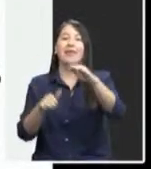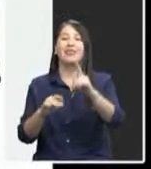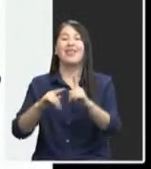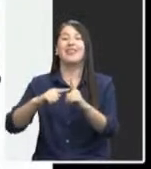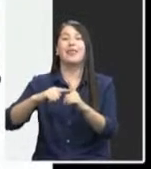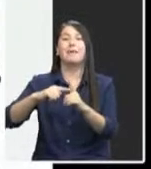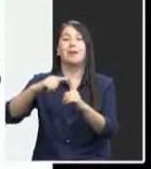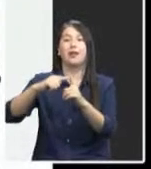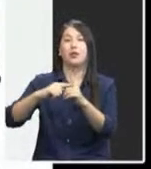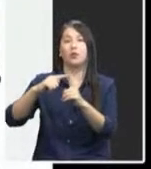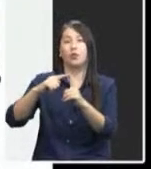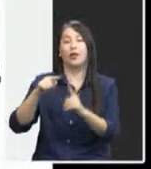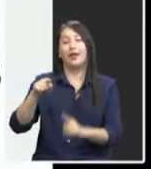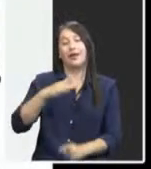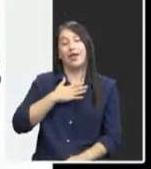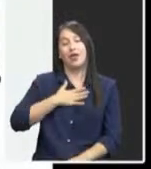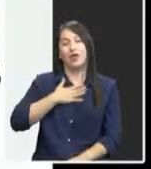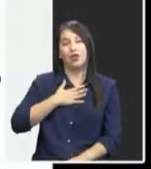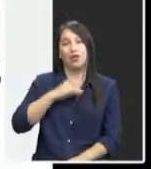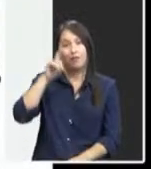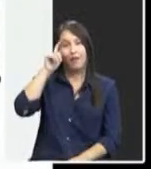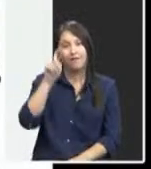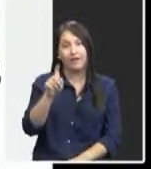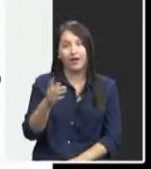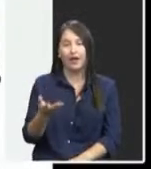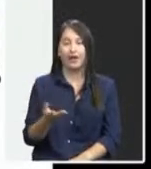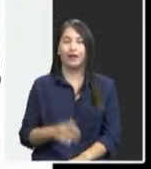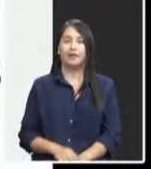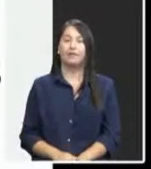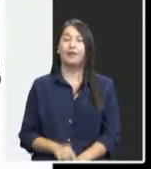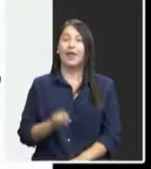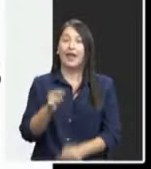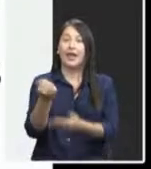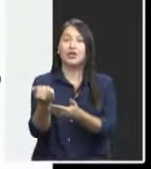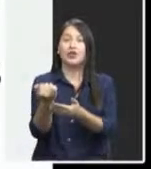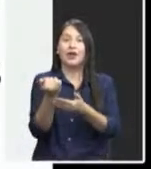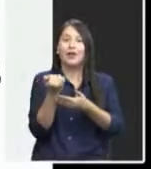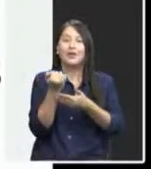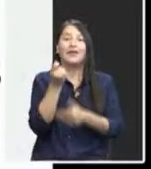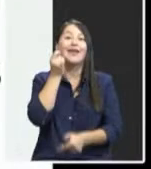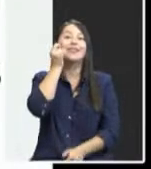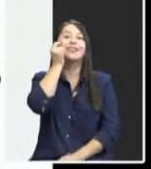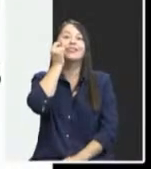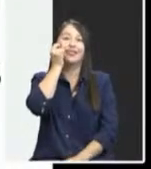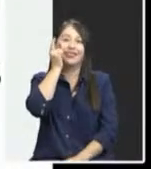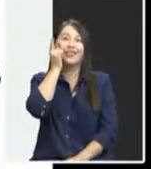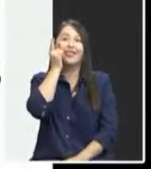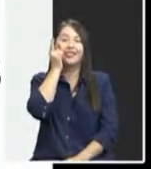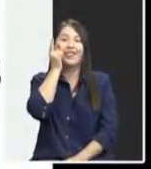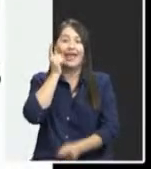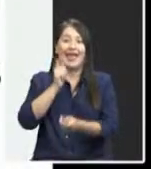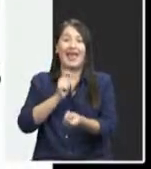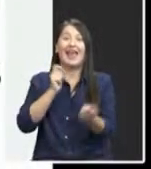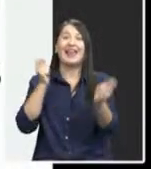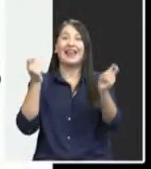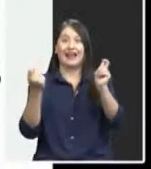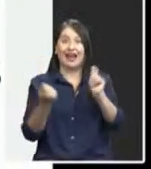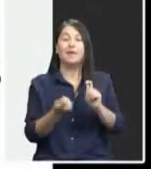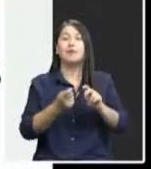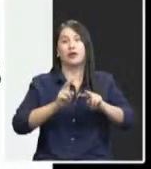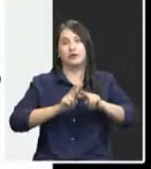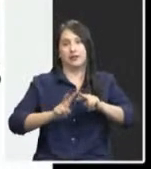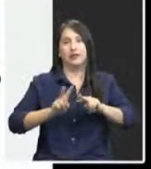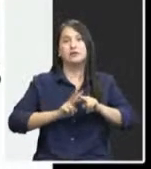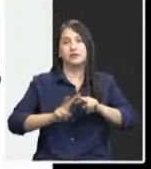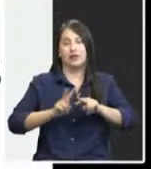can help interpret the data that I presented here. You see here, this is, for example, the coast of